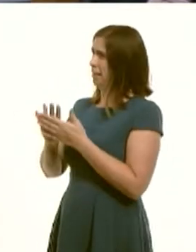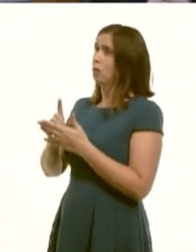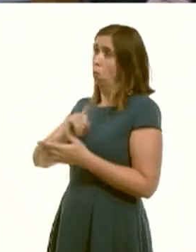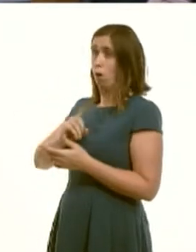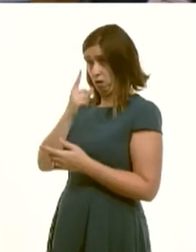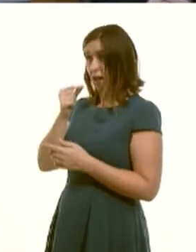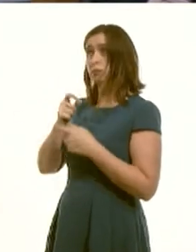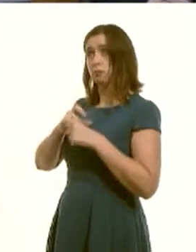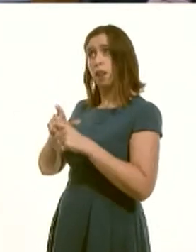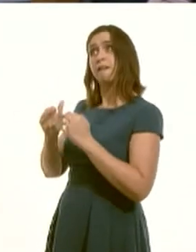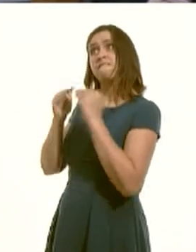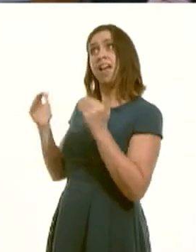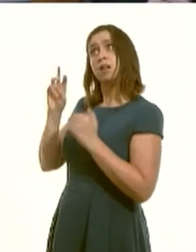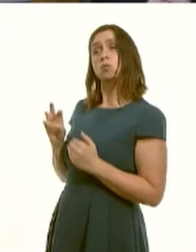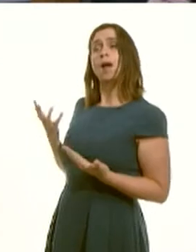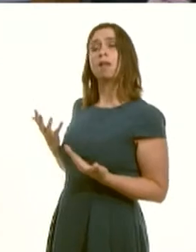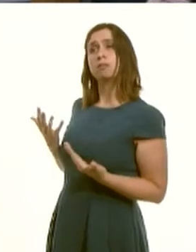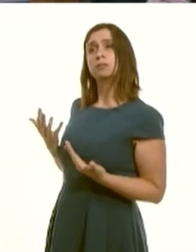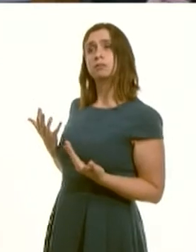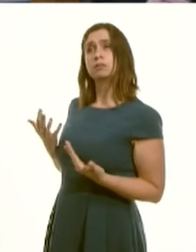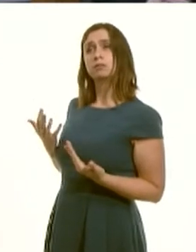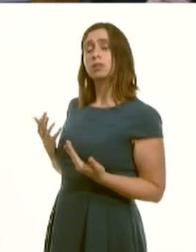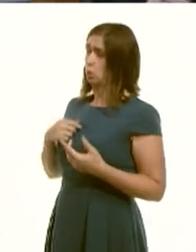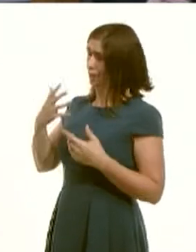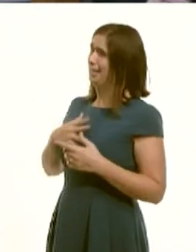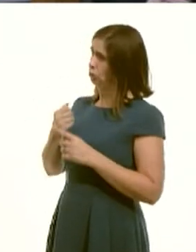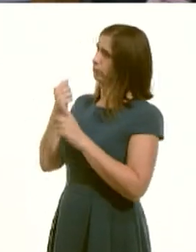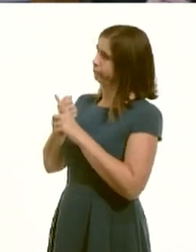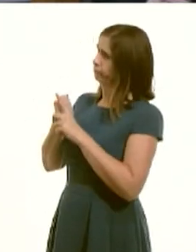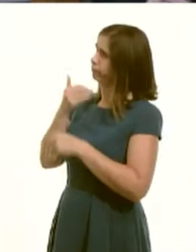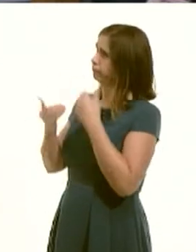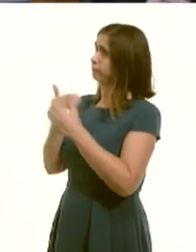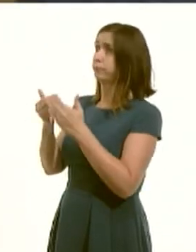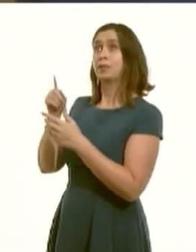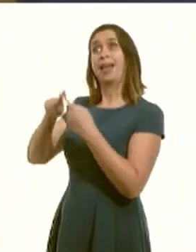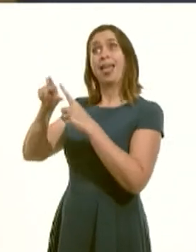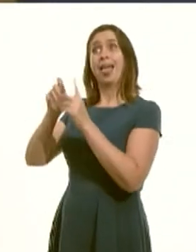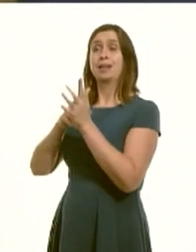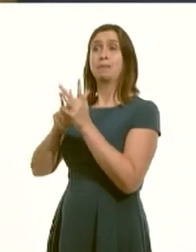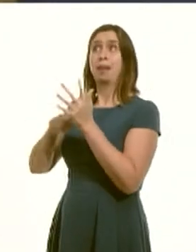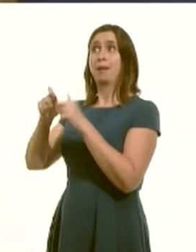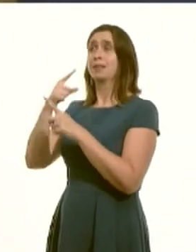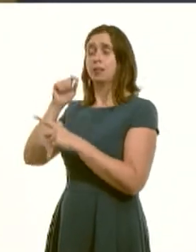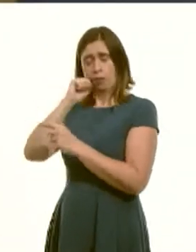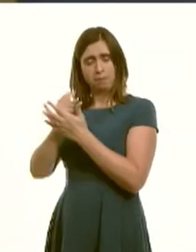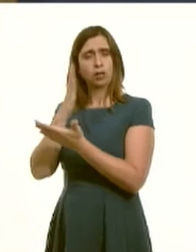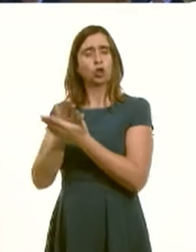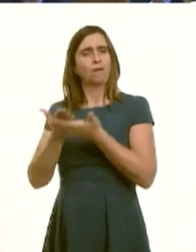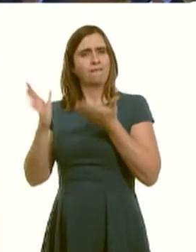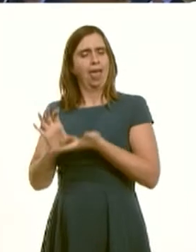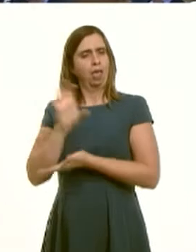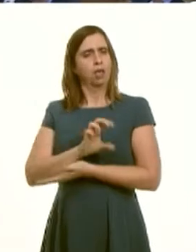dylai i symud ymlaen hefyd, ac wrth gwrs ni wedi cael yr ymrwymiad yna gan Ed Miliband er mwyn sicrhau hwnna. Question 7, Peter